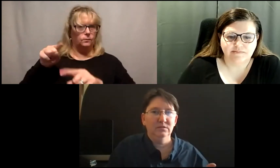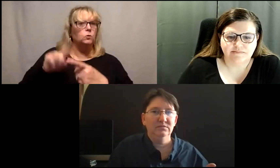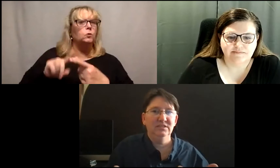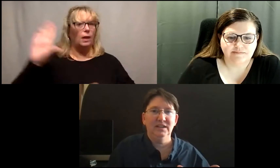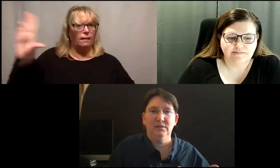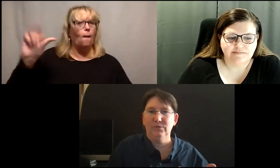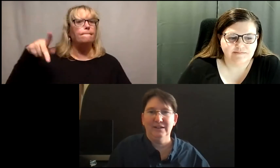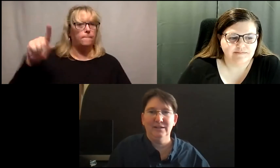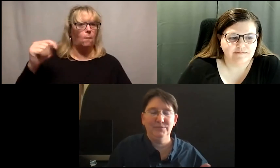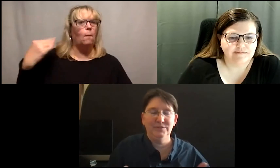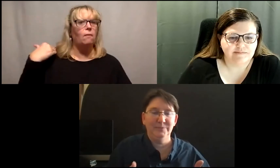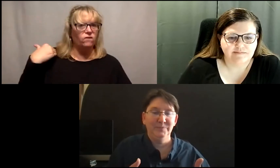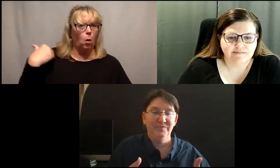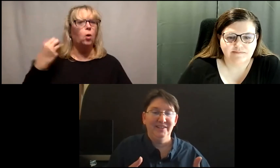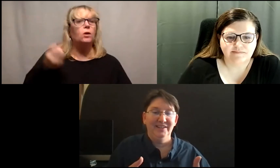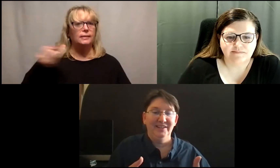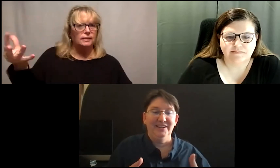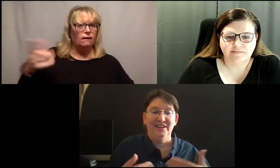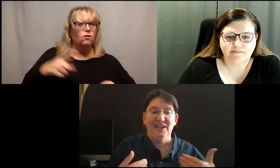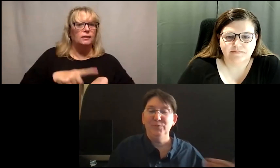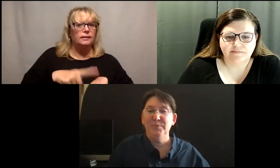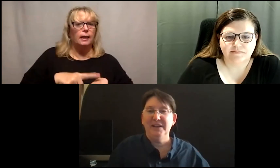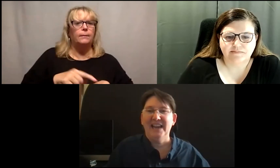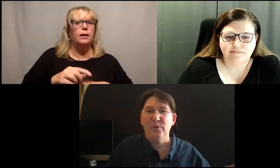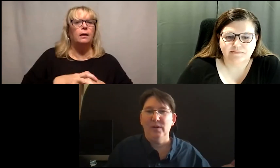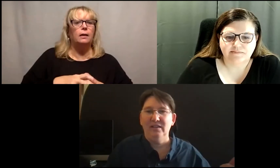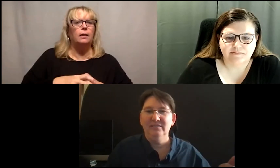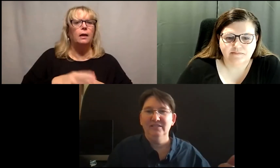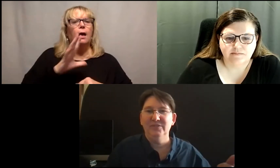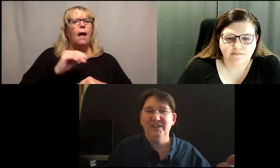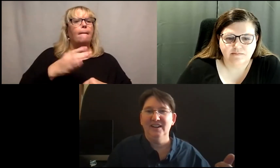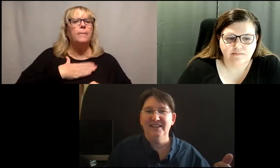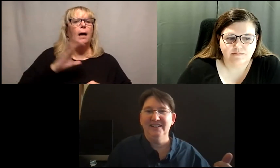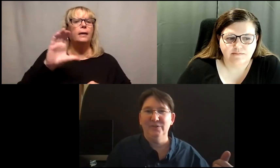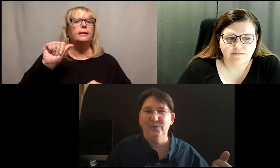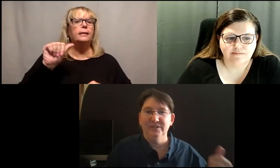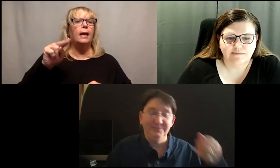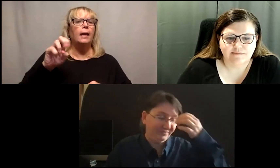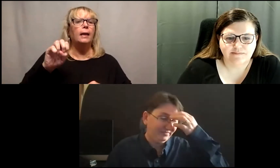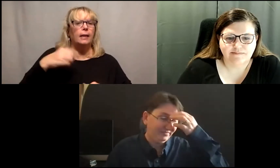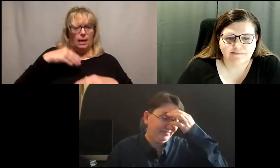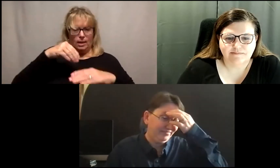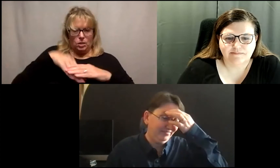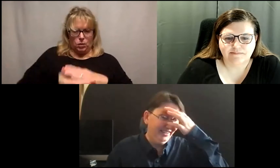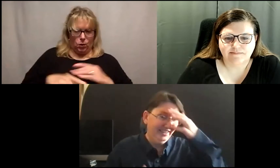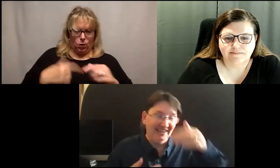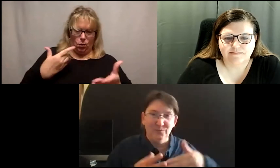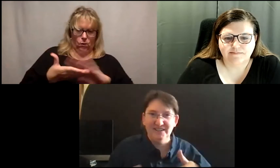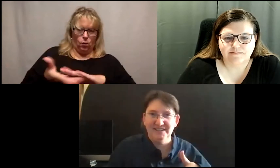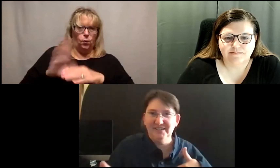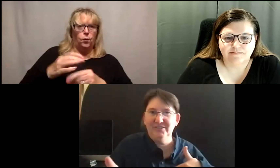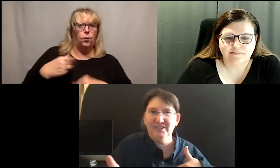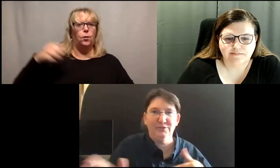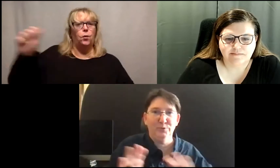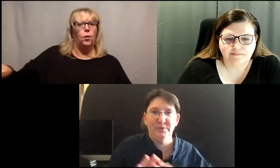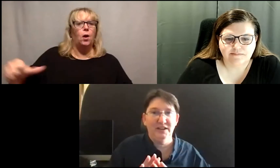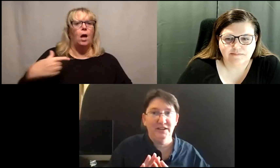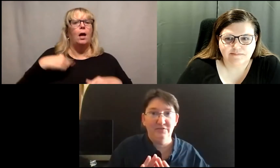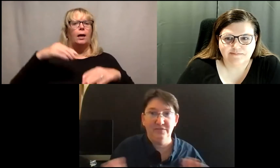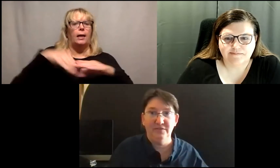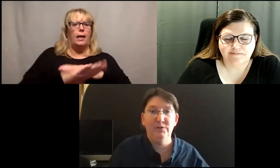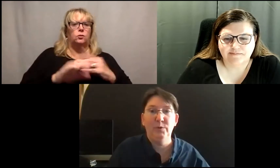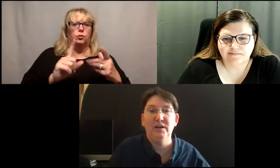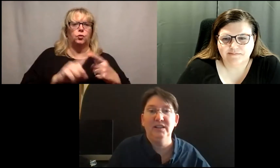before several times. And I put my cane away as soon as I got in the door. And I walked into their living room and